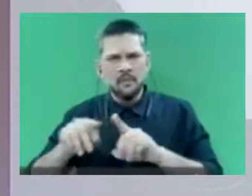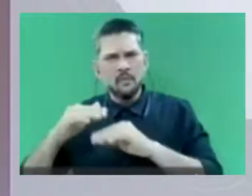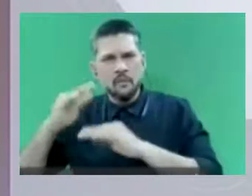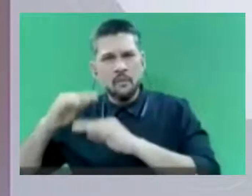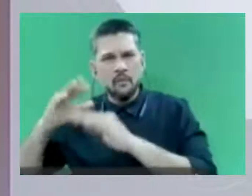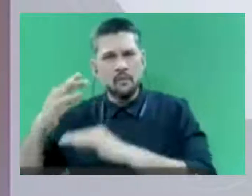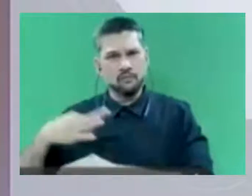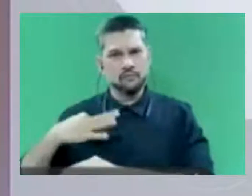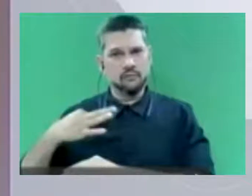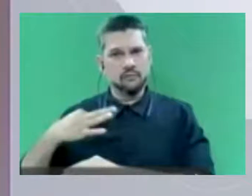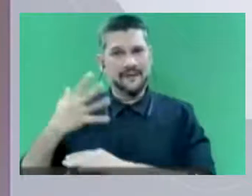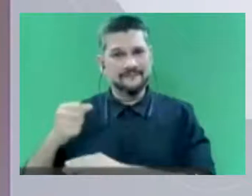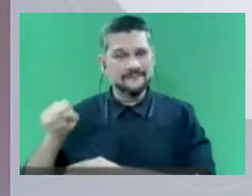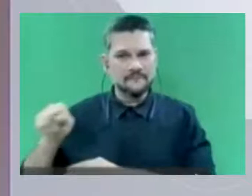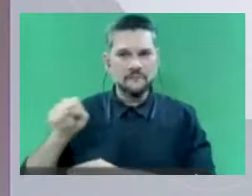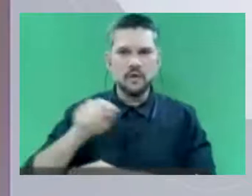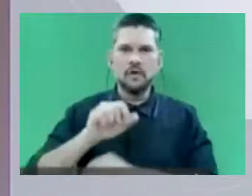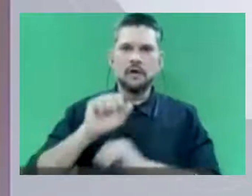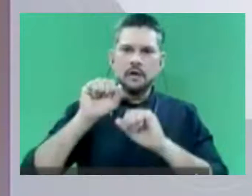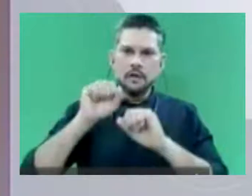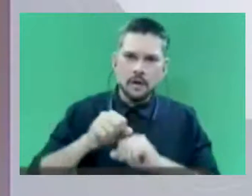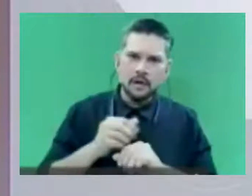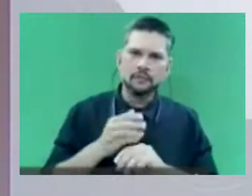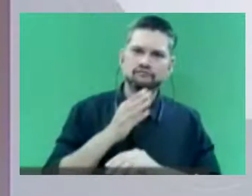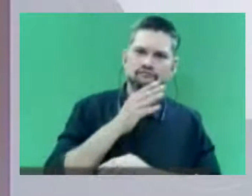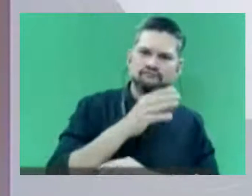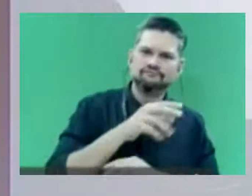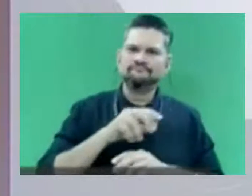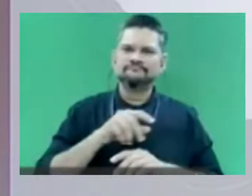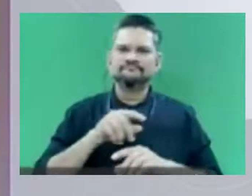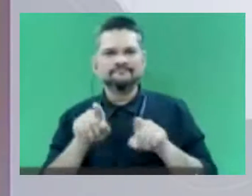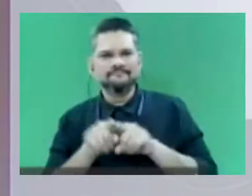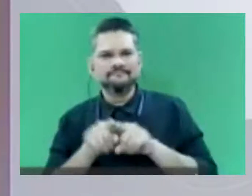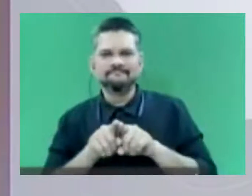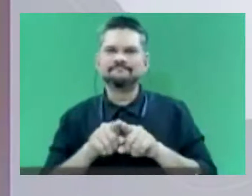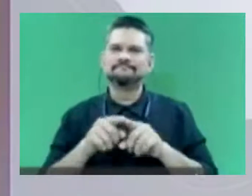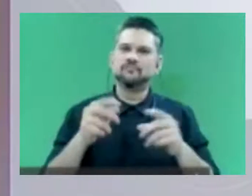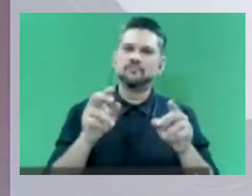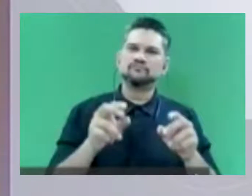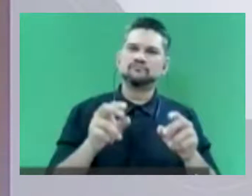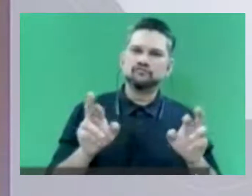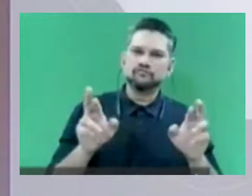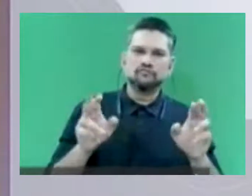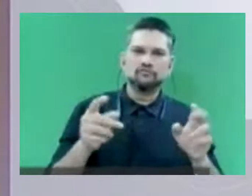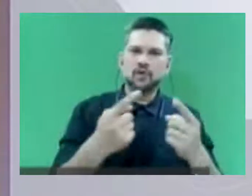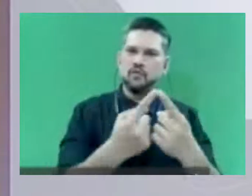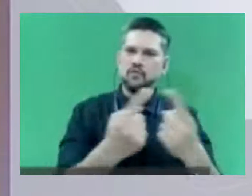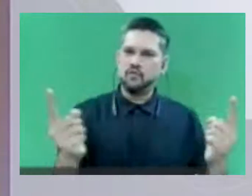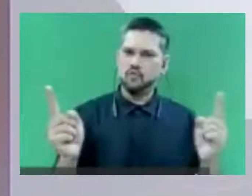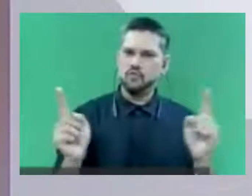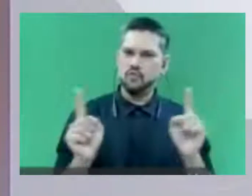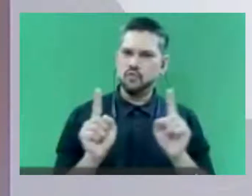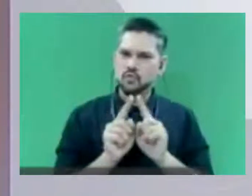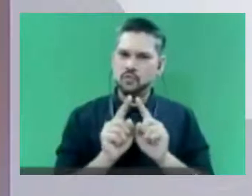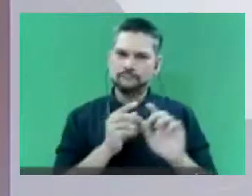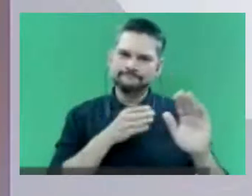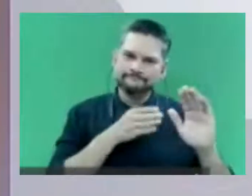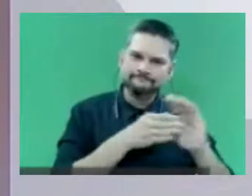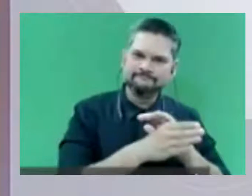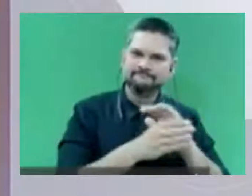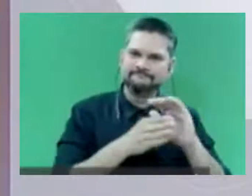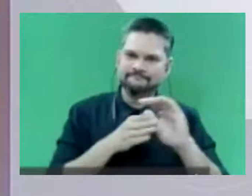making sure that they can enter the rooms. So we've been going around making sure they enter the rooms, they get